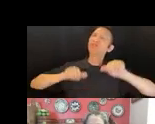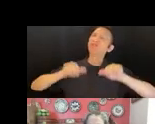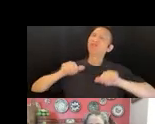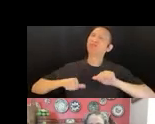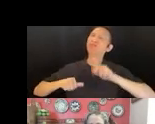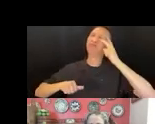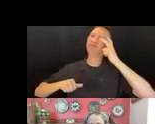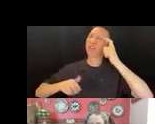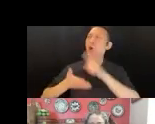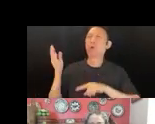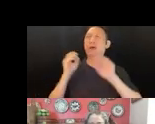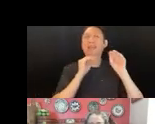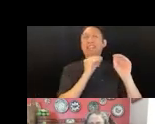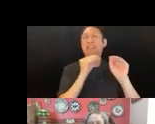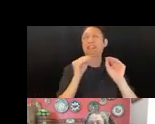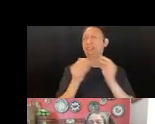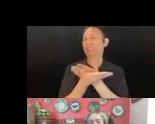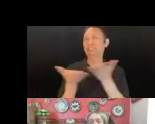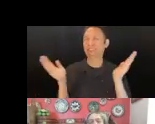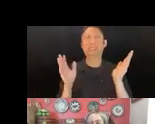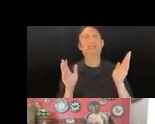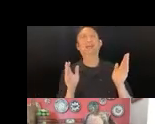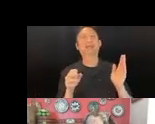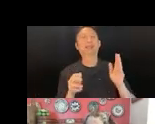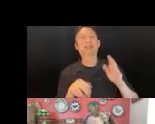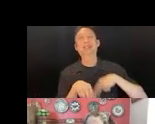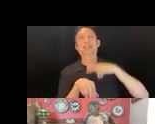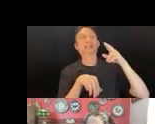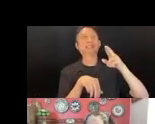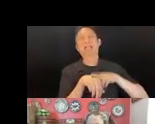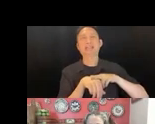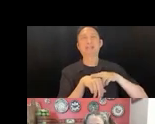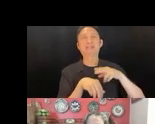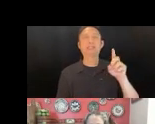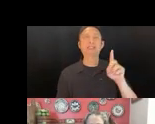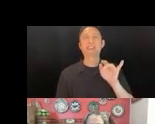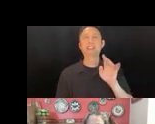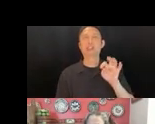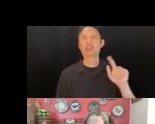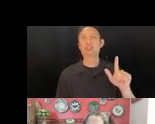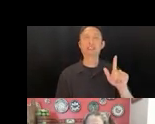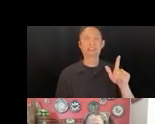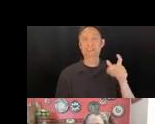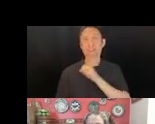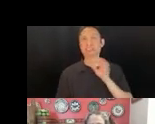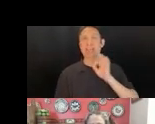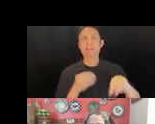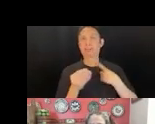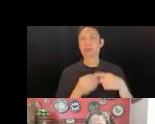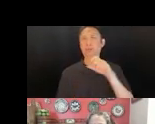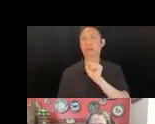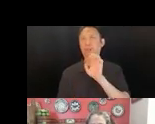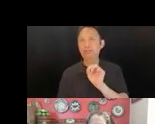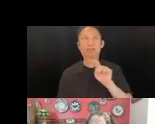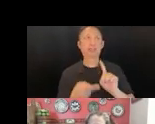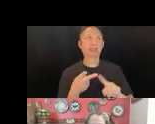could teach their digital native staff about social media and digital content. So I realized